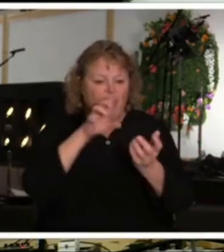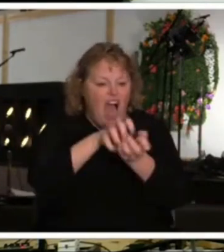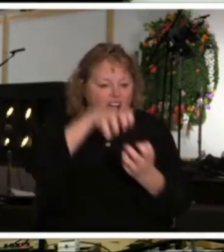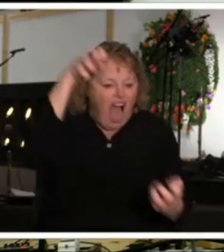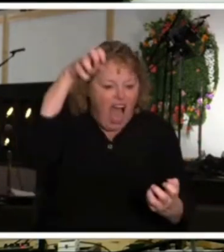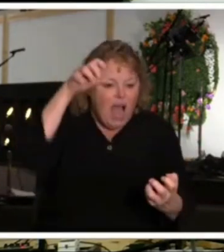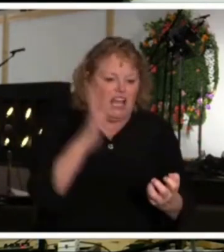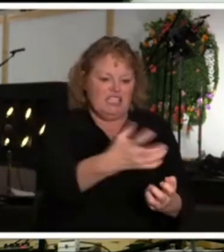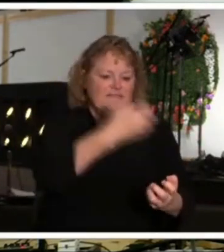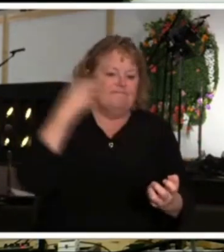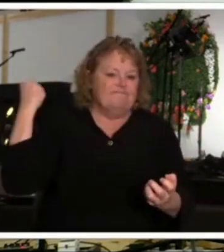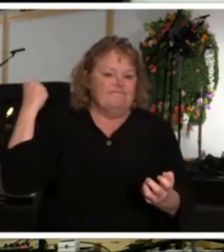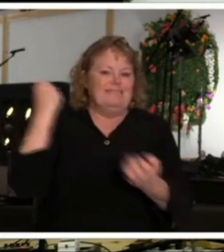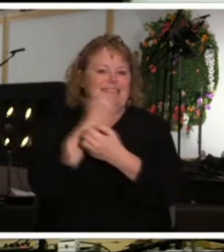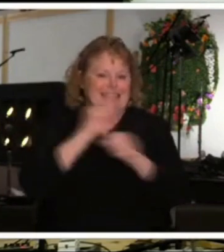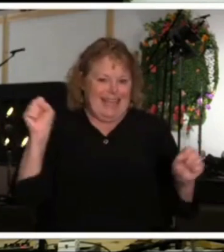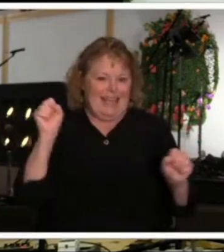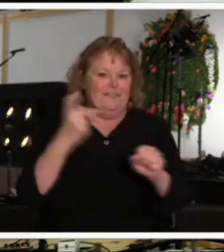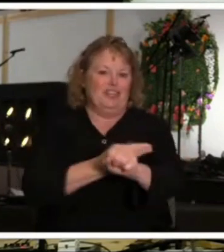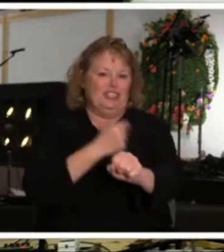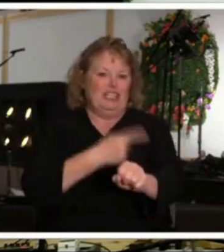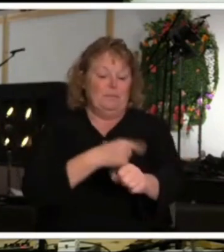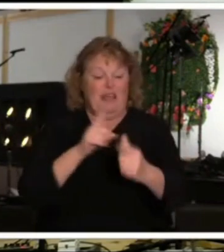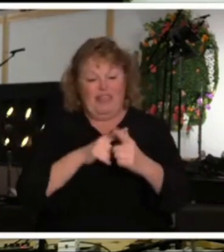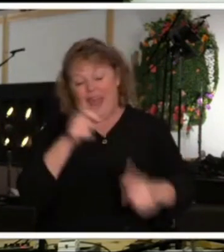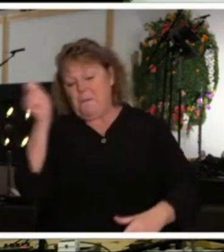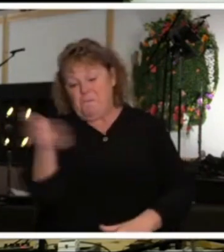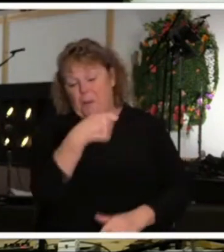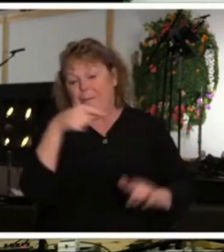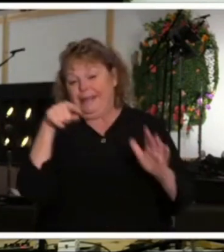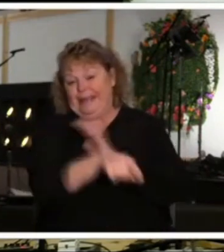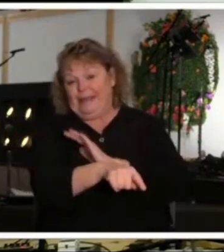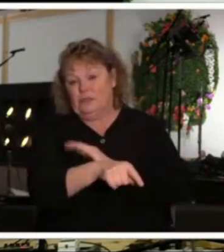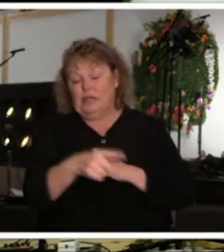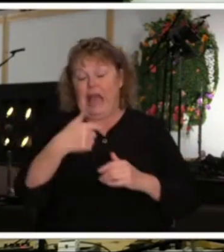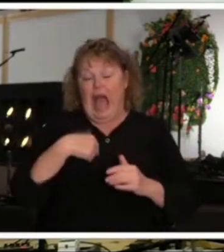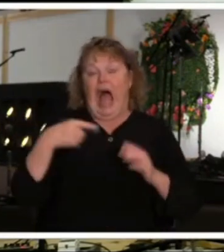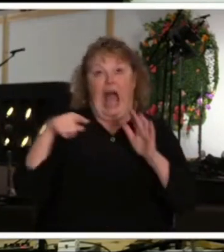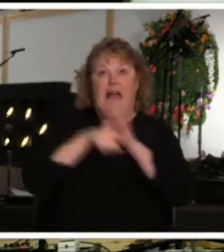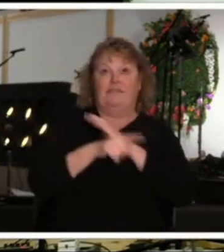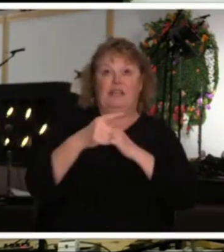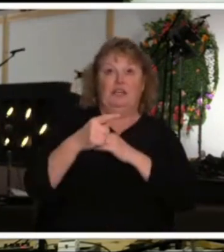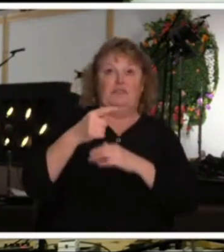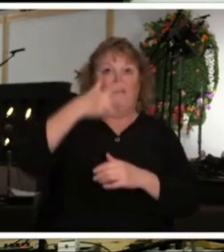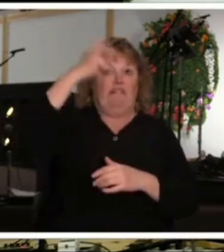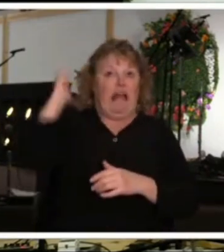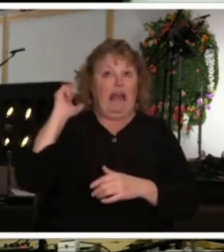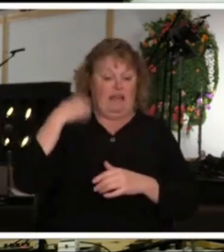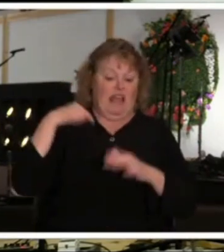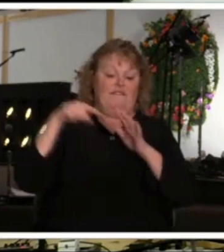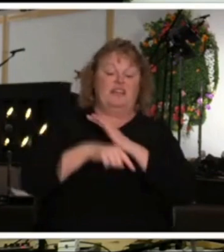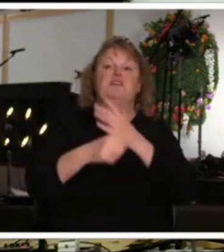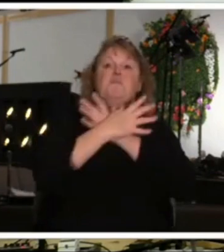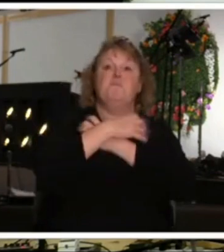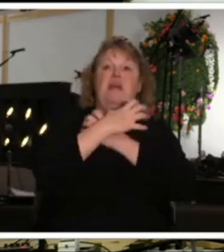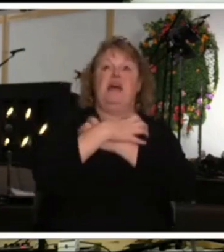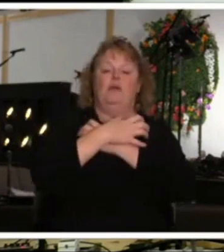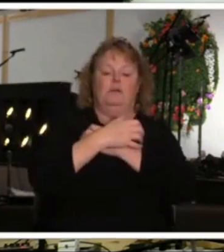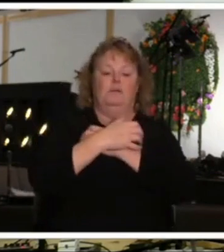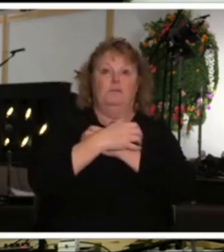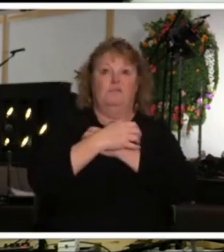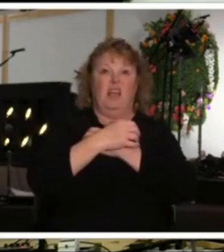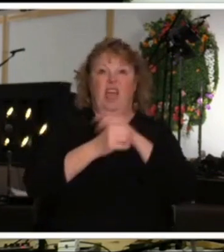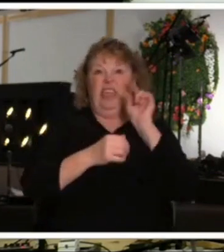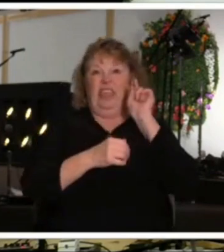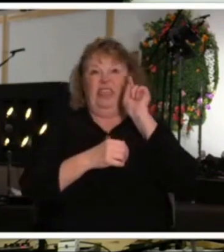it by its hair, struck it, and killed it. Your servant has killed both the lion and the bear. This